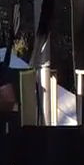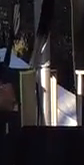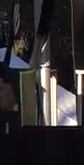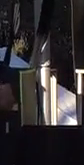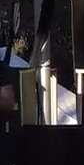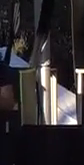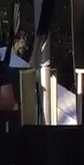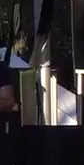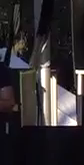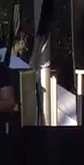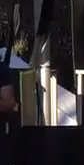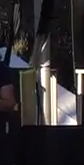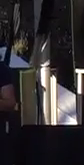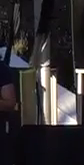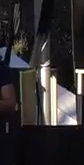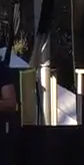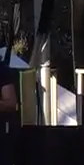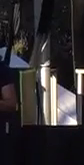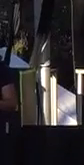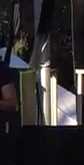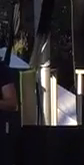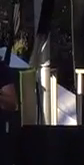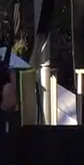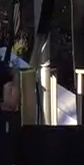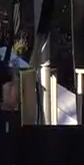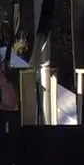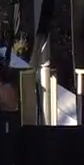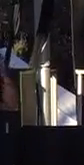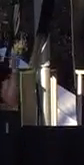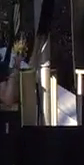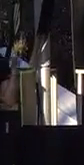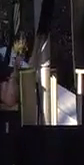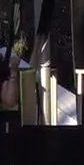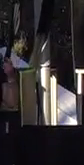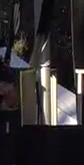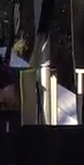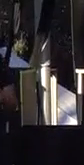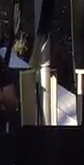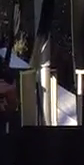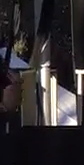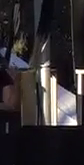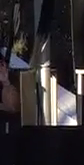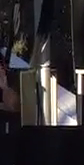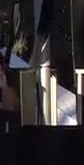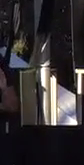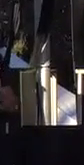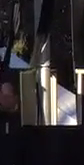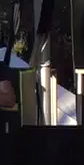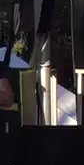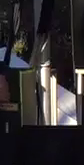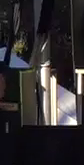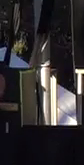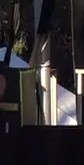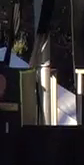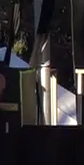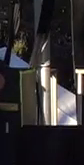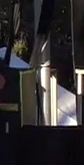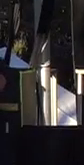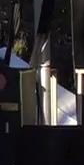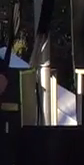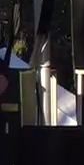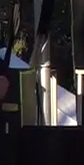we came together across our city in celebration, members of our community in another city were senselessly